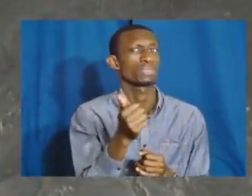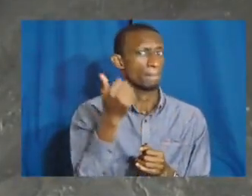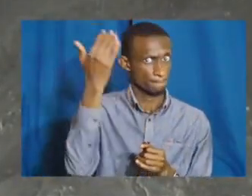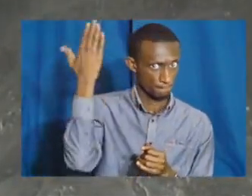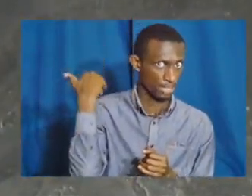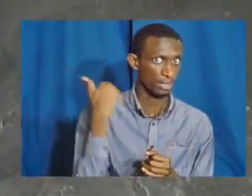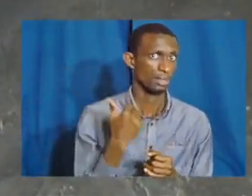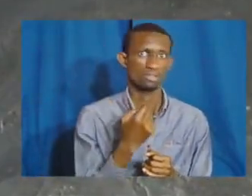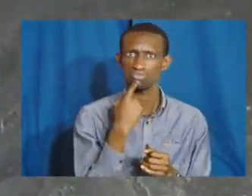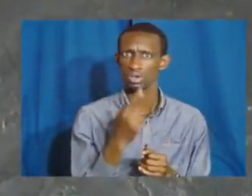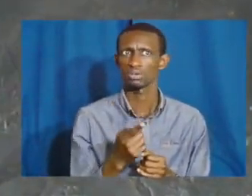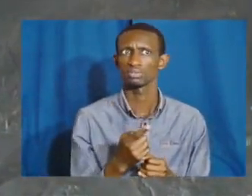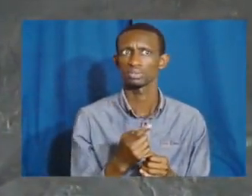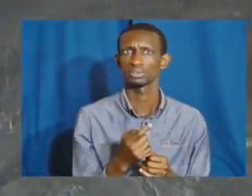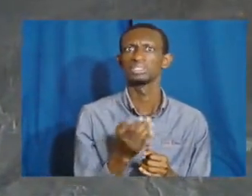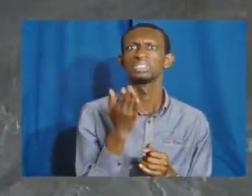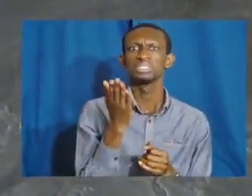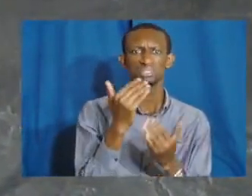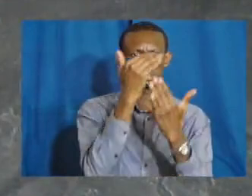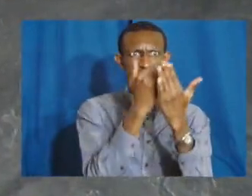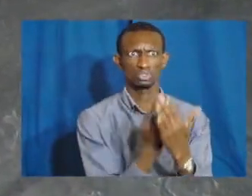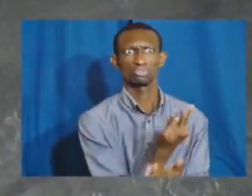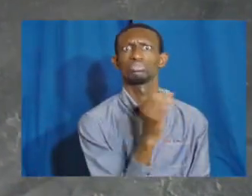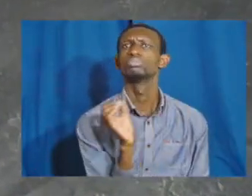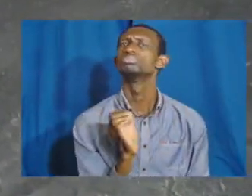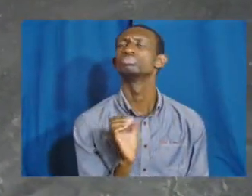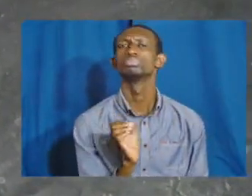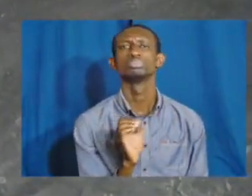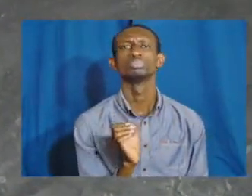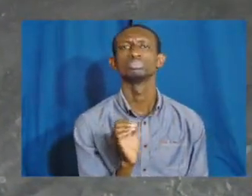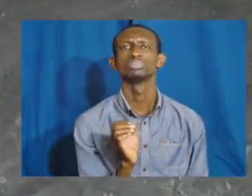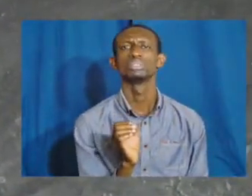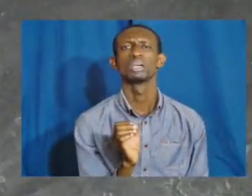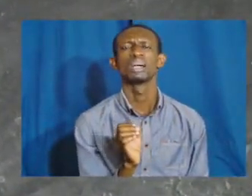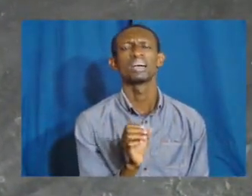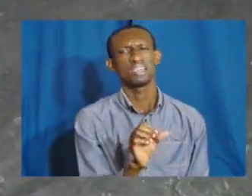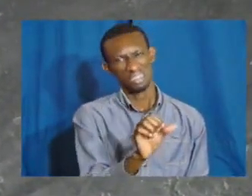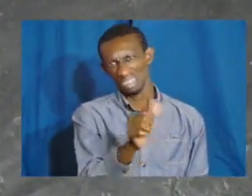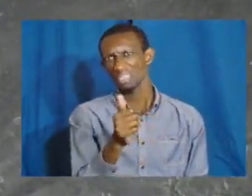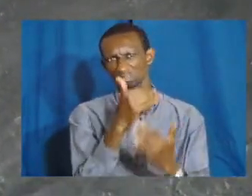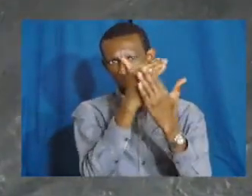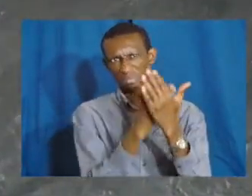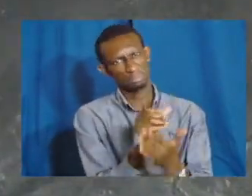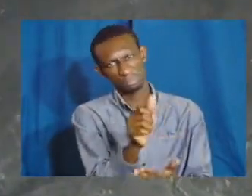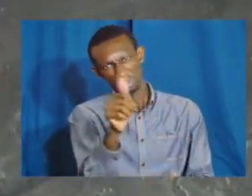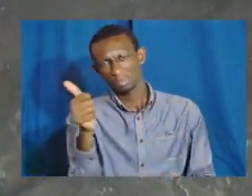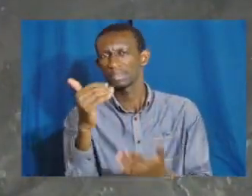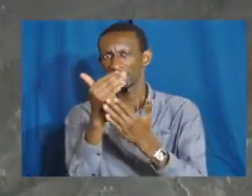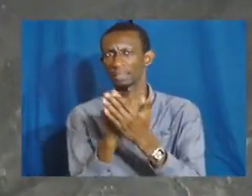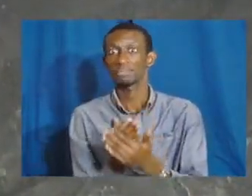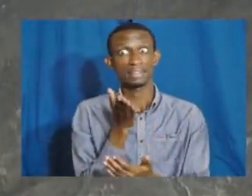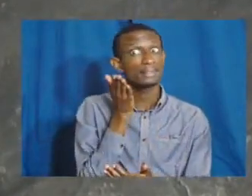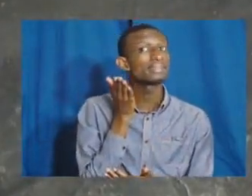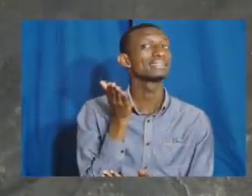said that this is not the only classification. We said they are also classified according